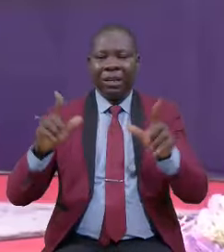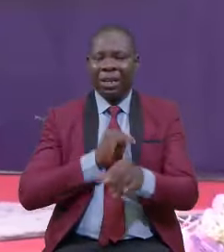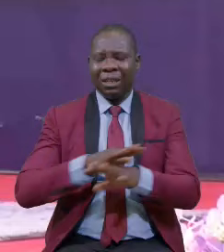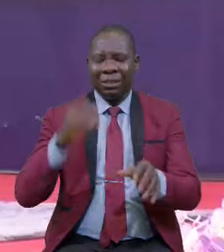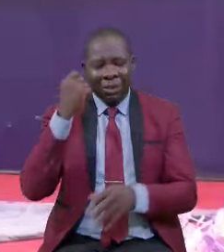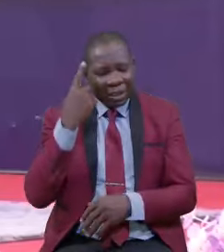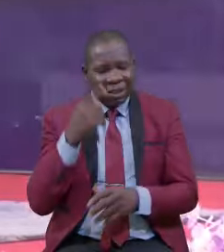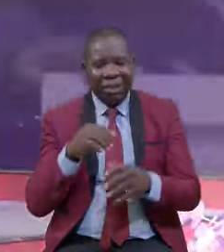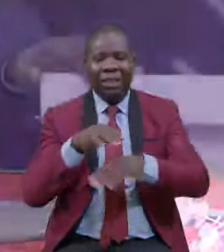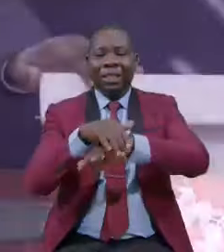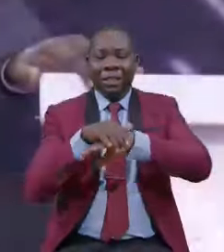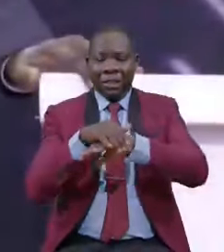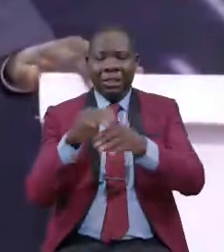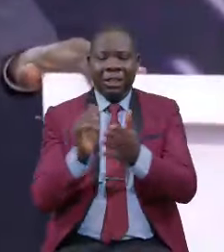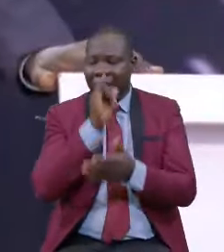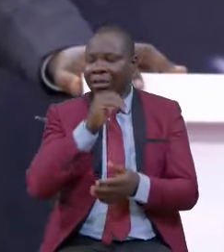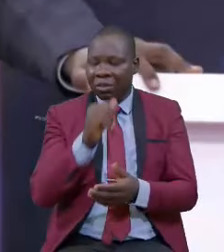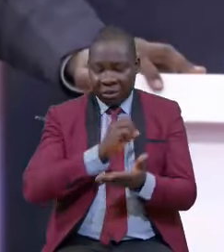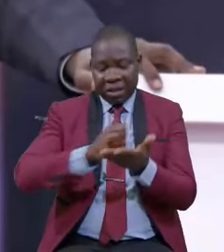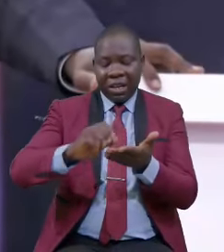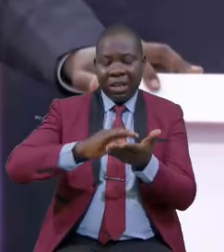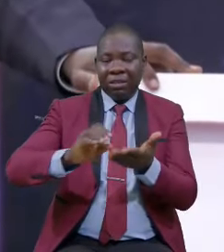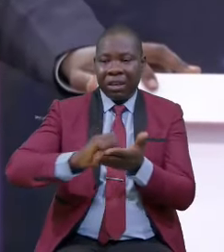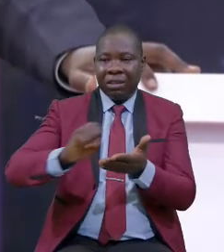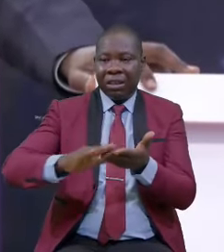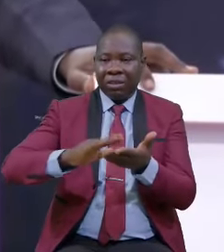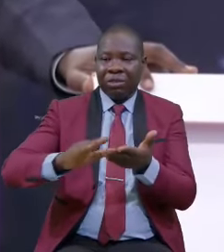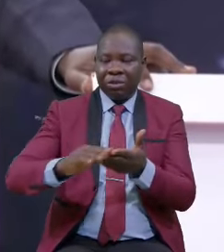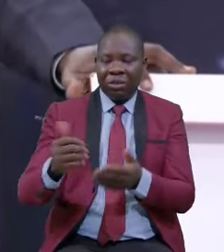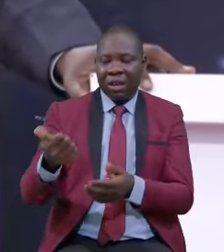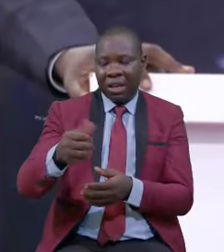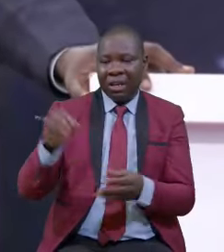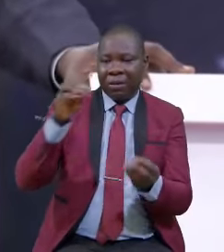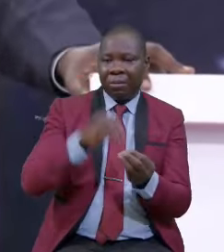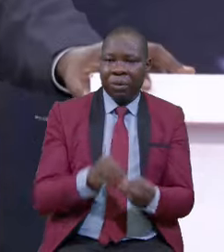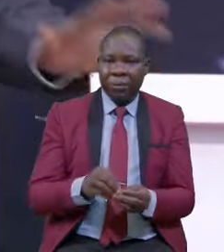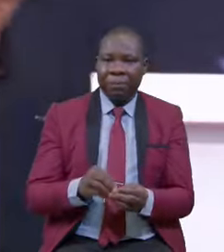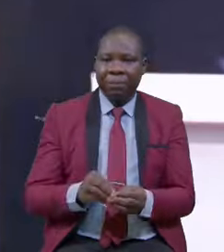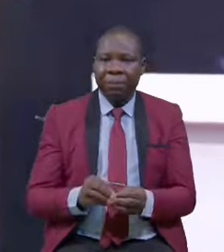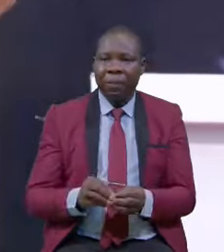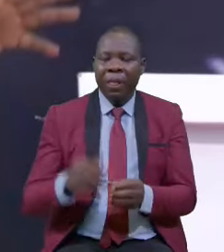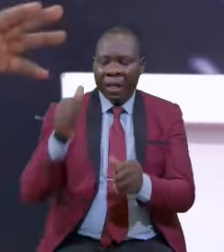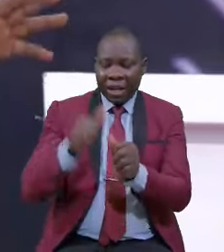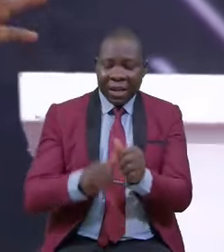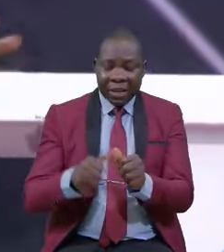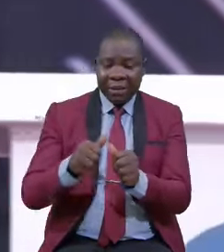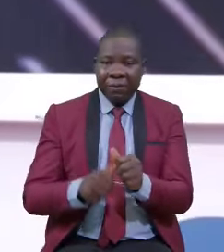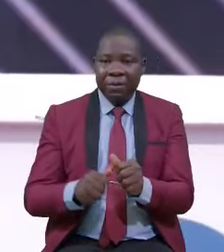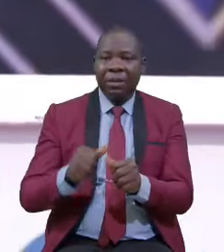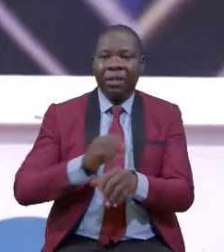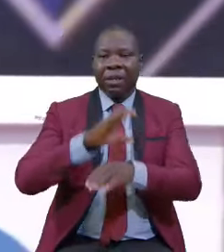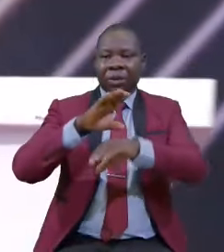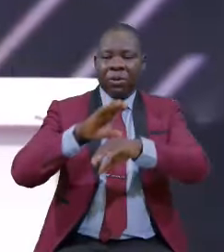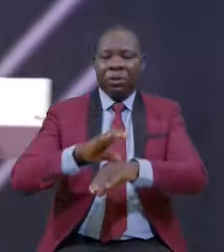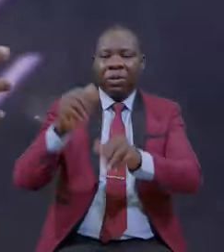the only language you understand, there's a Bible there. Every culture, every language,